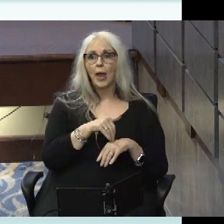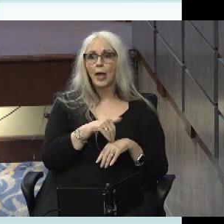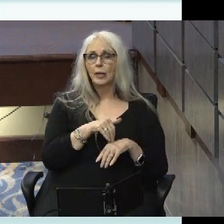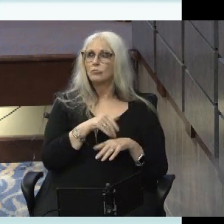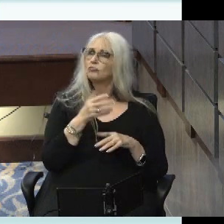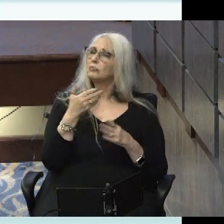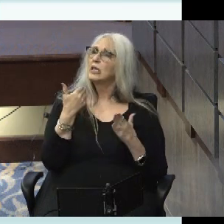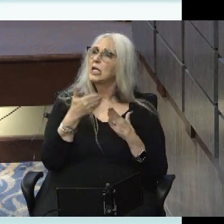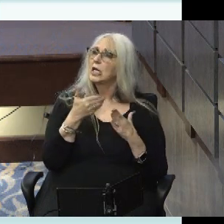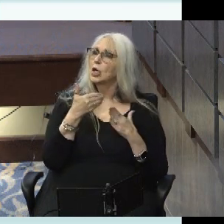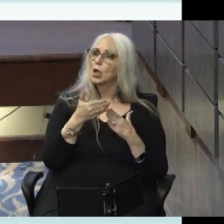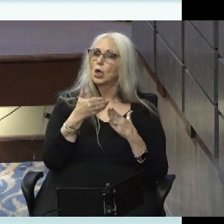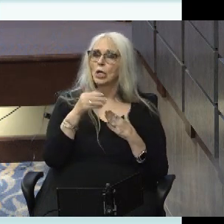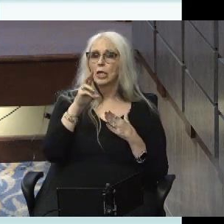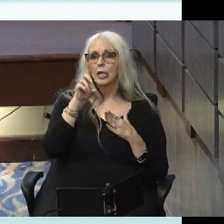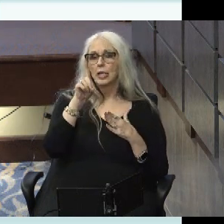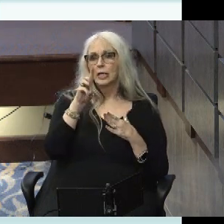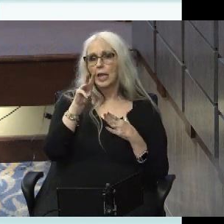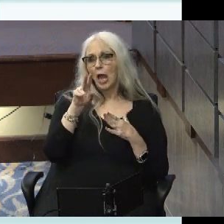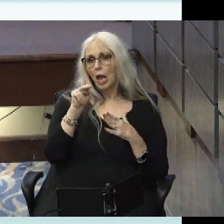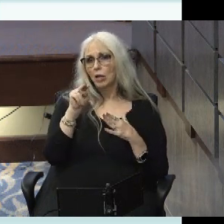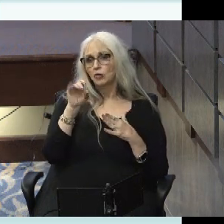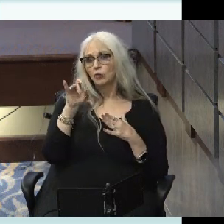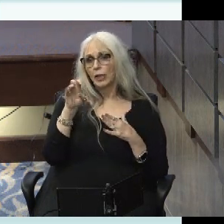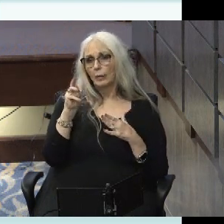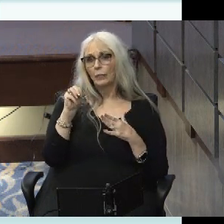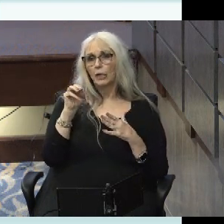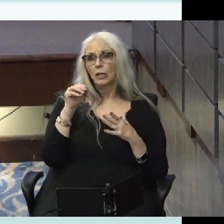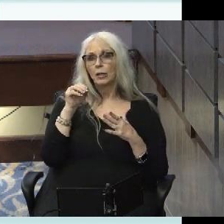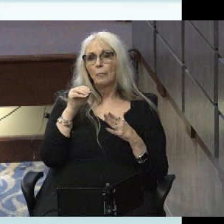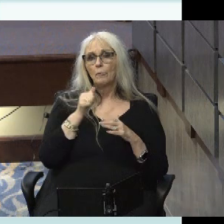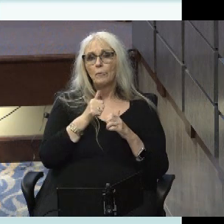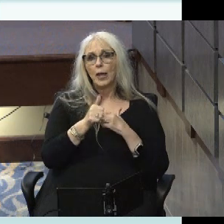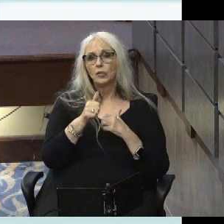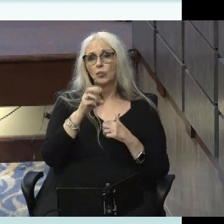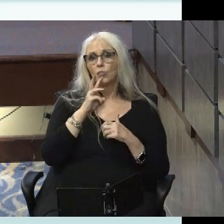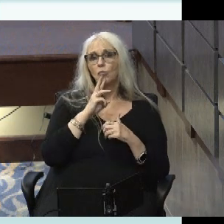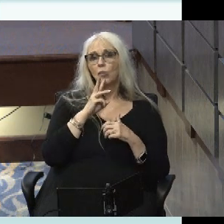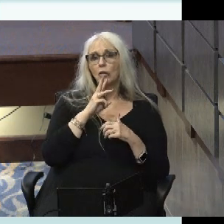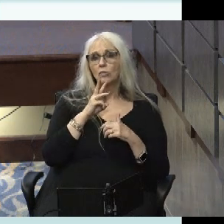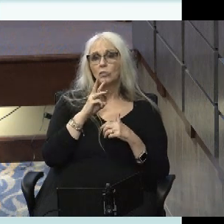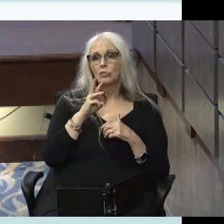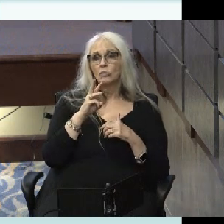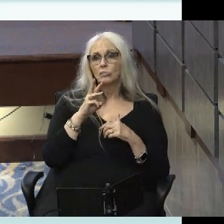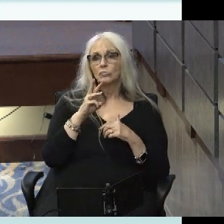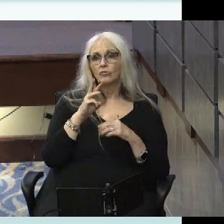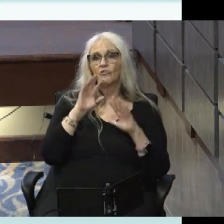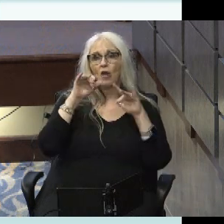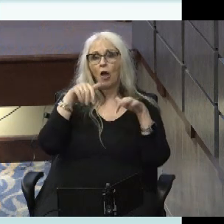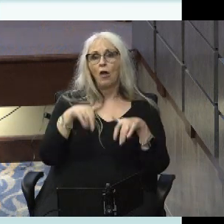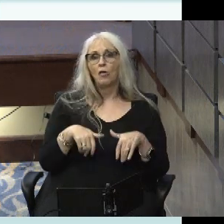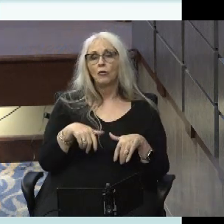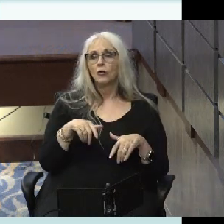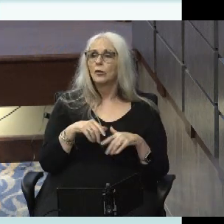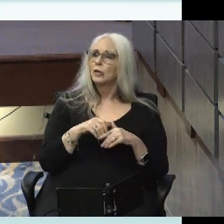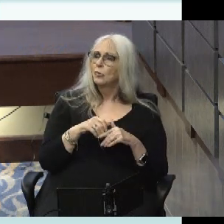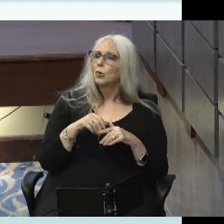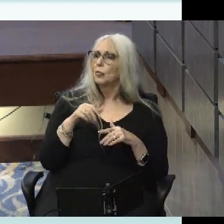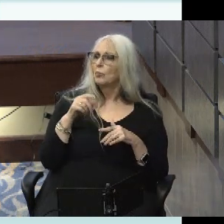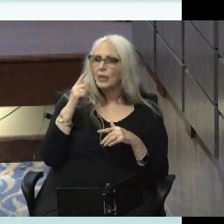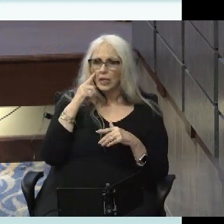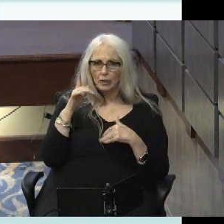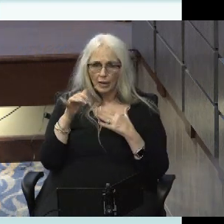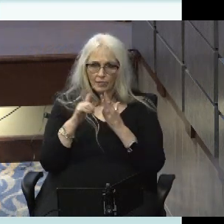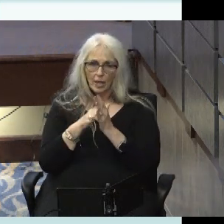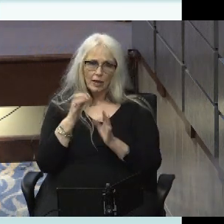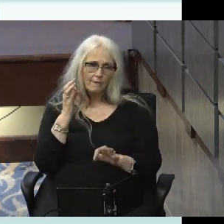the downstream side of the water wall, so you would actually go down, and what we're testing is whether or not that really works to